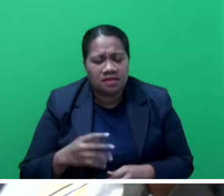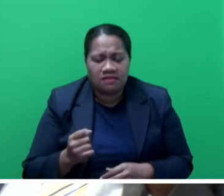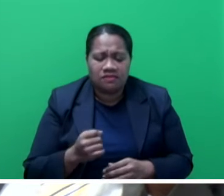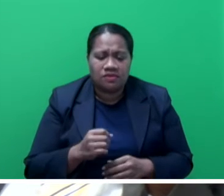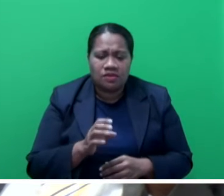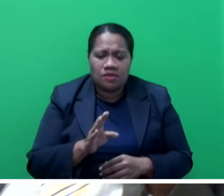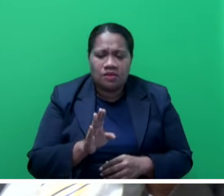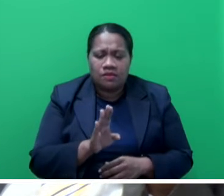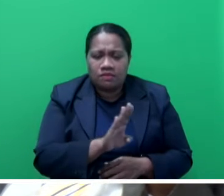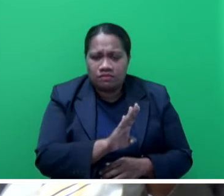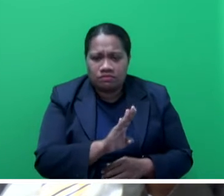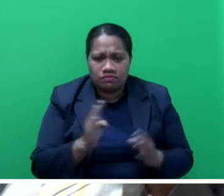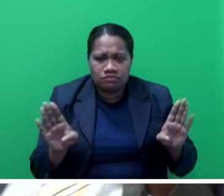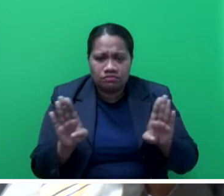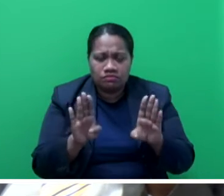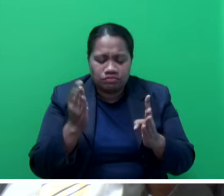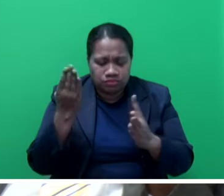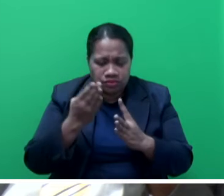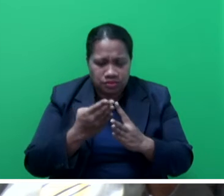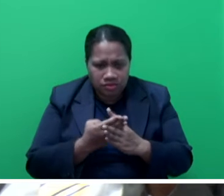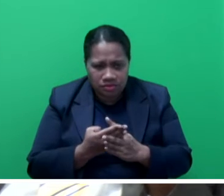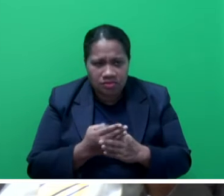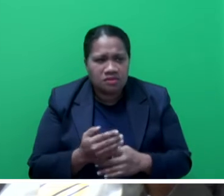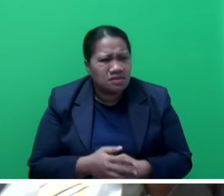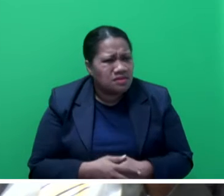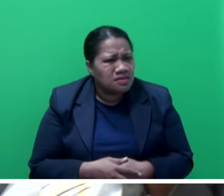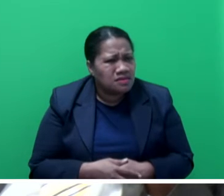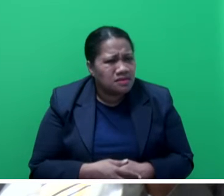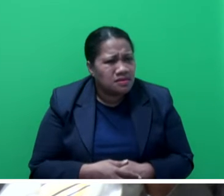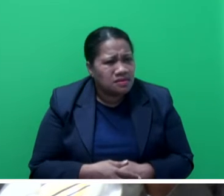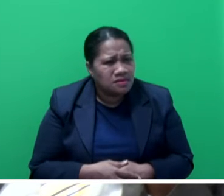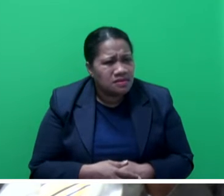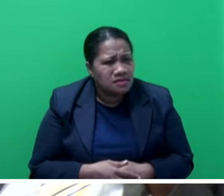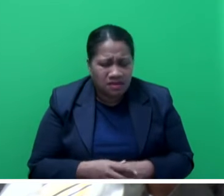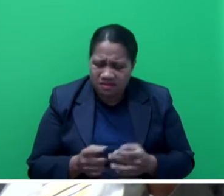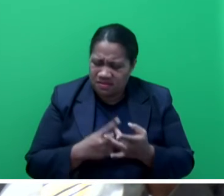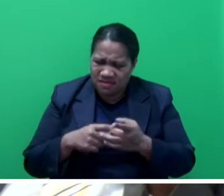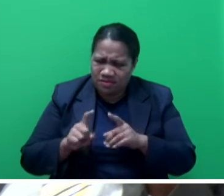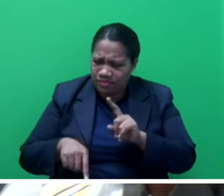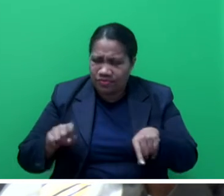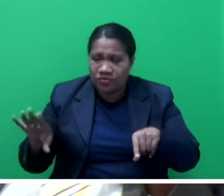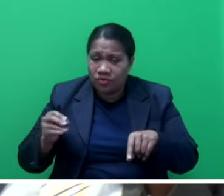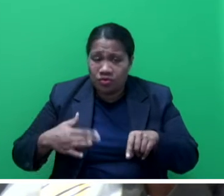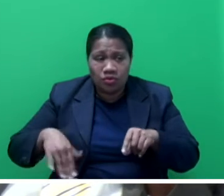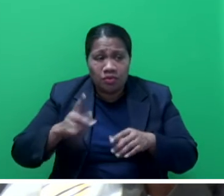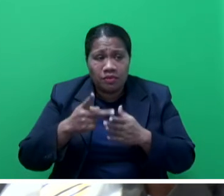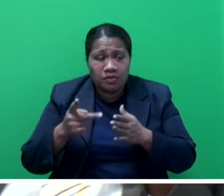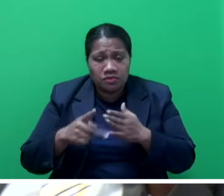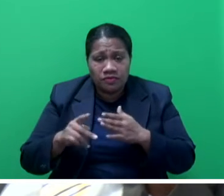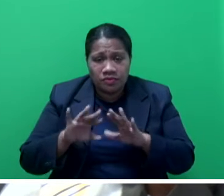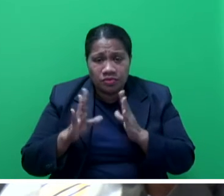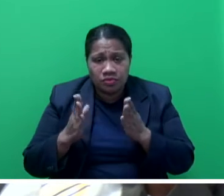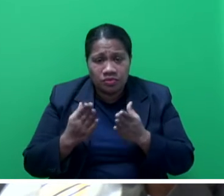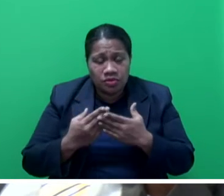of non-citizens into the country, initially from China, then eventually from all parts of the world, whilst Fijians were exempted.